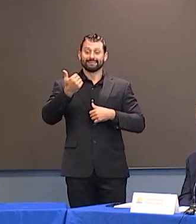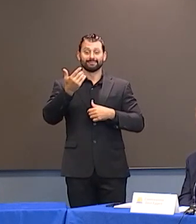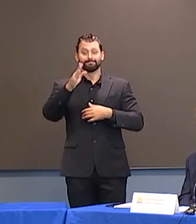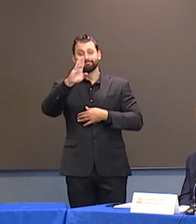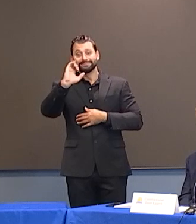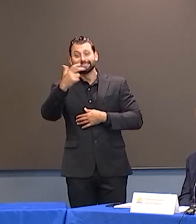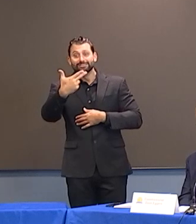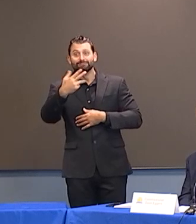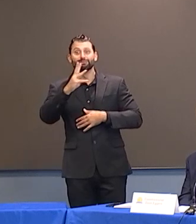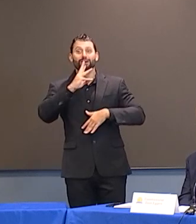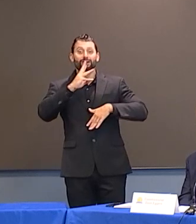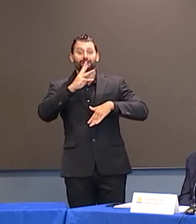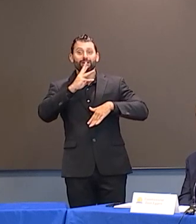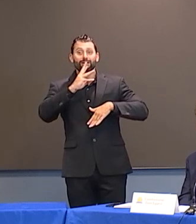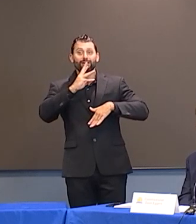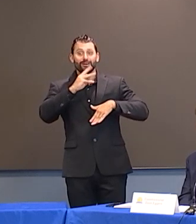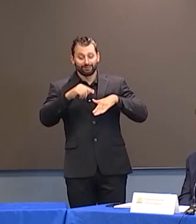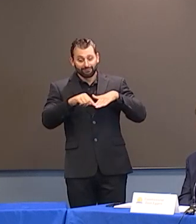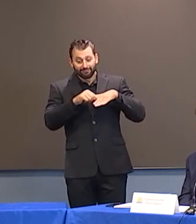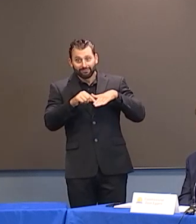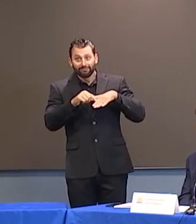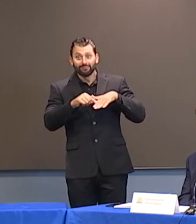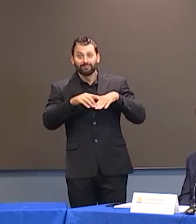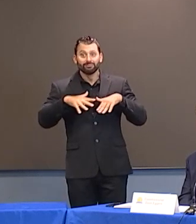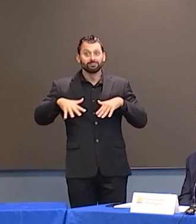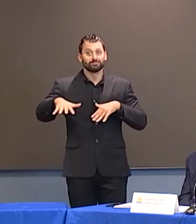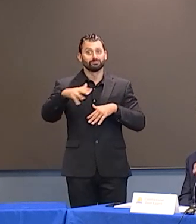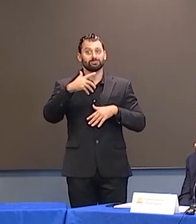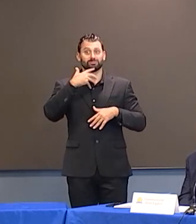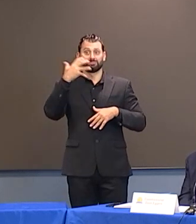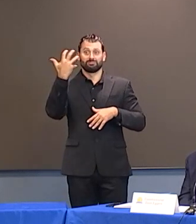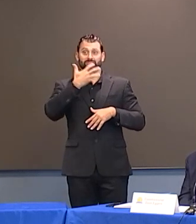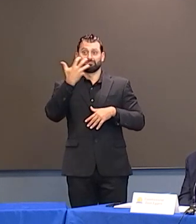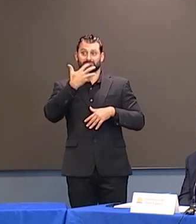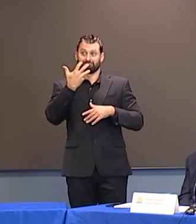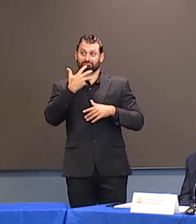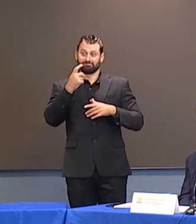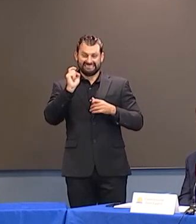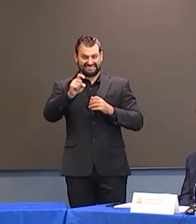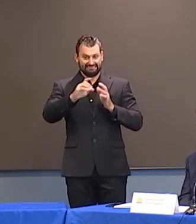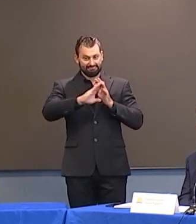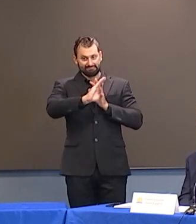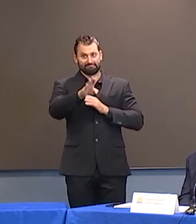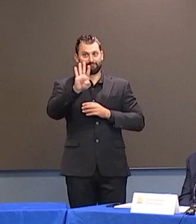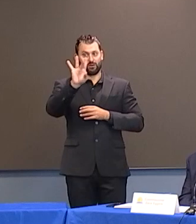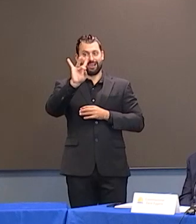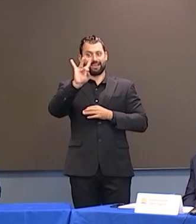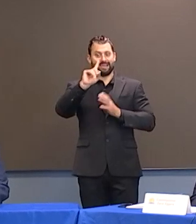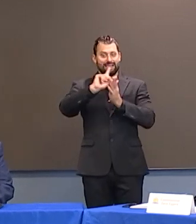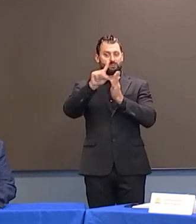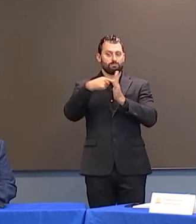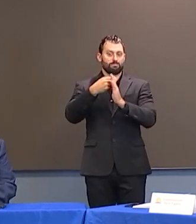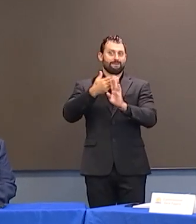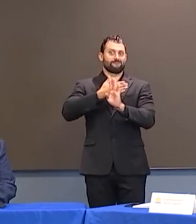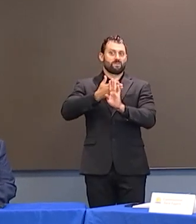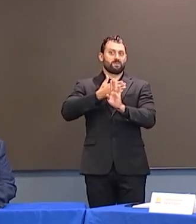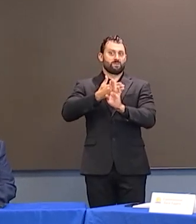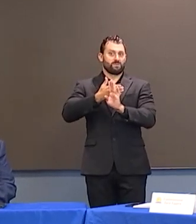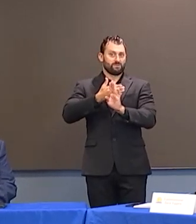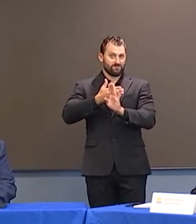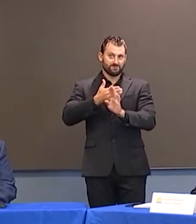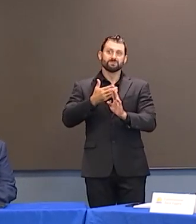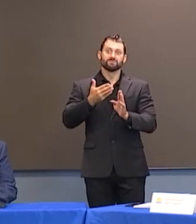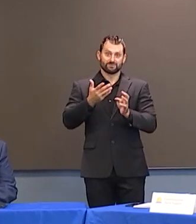48 hours? depending but go ahead thank you if we're looking at a direct hit right yeah so for a category